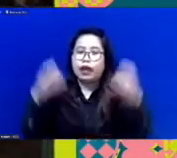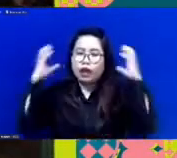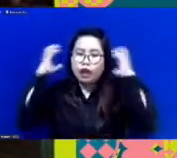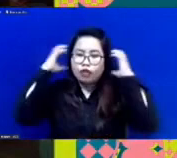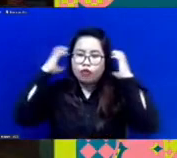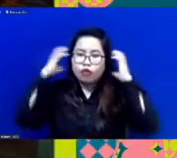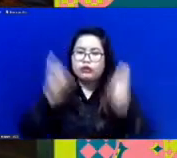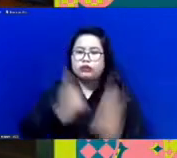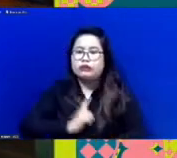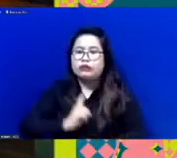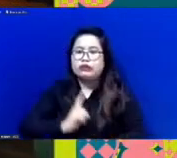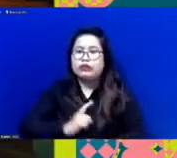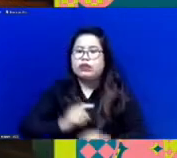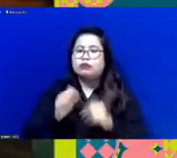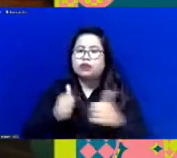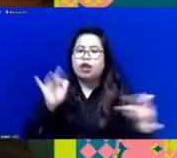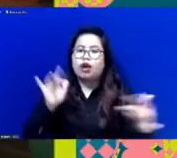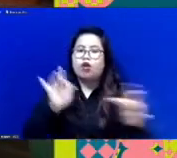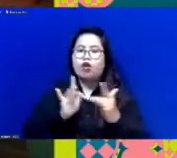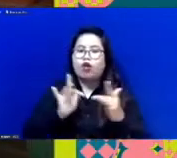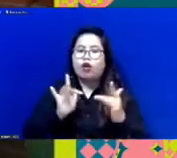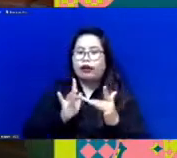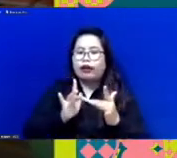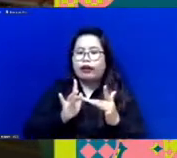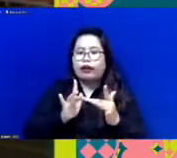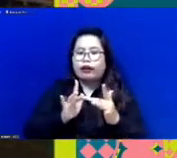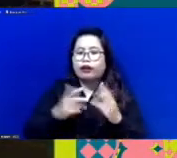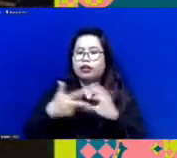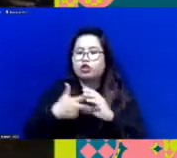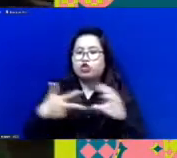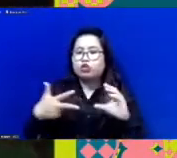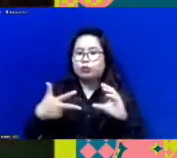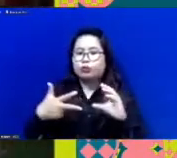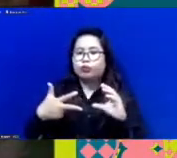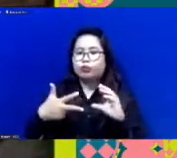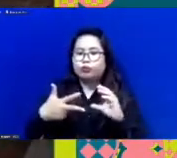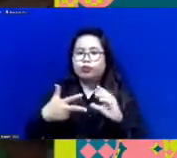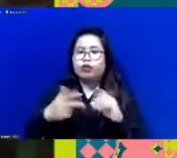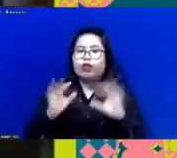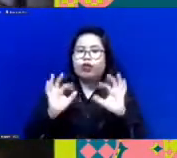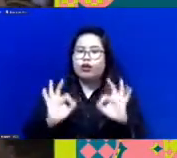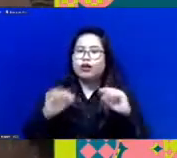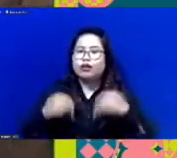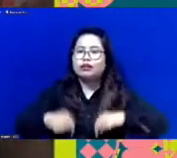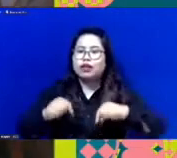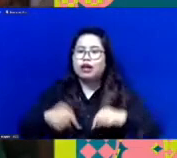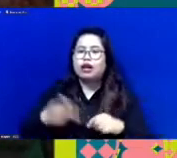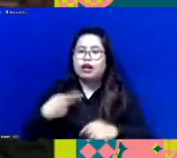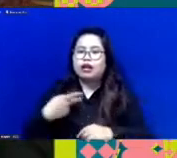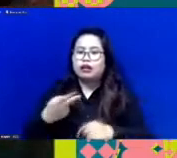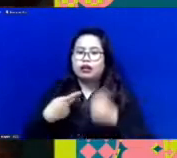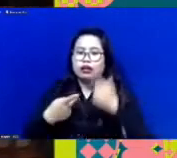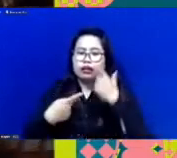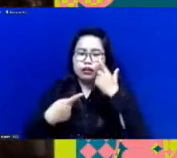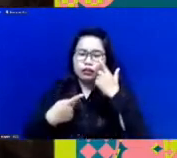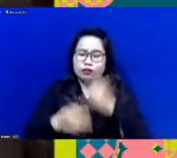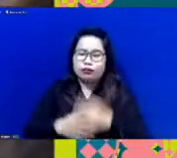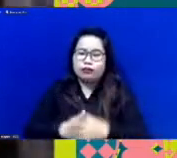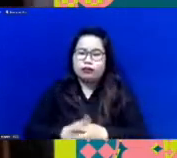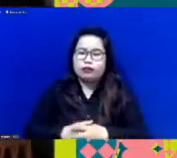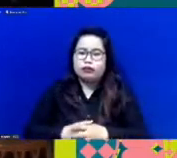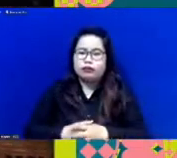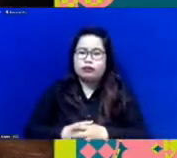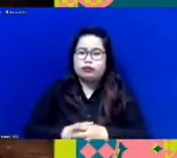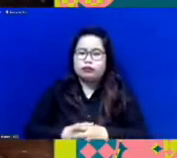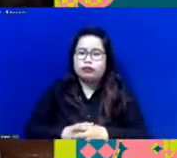Zoom. Thank you. Shall we move to the center? Yes. Kinan? Okay. We